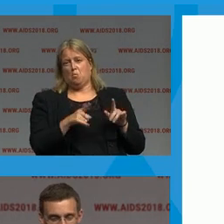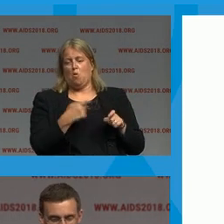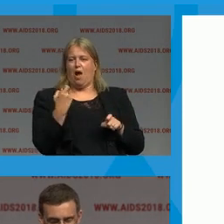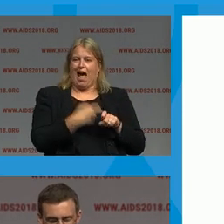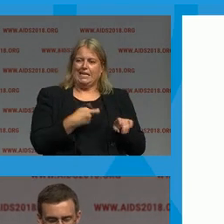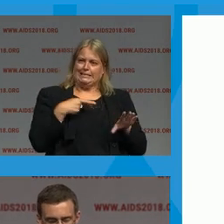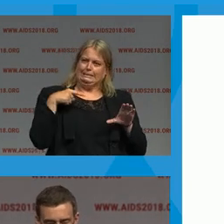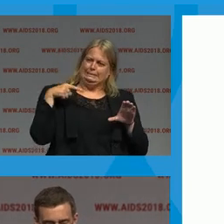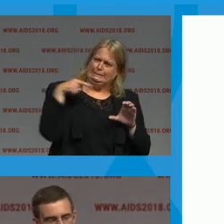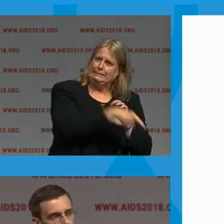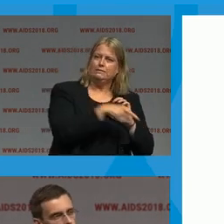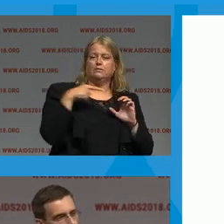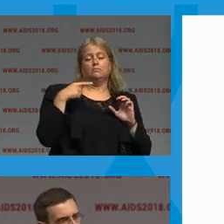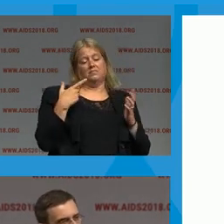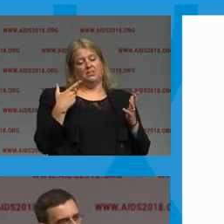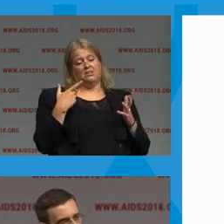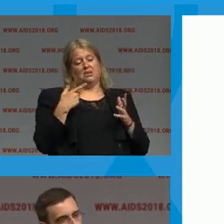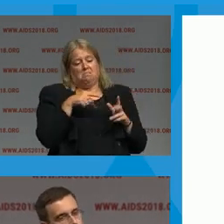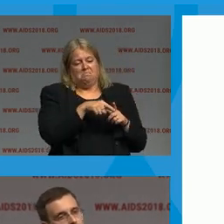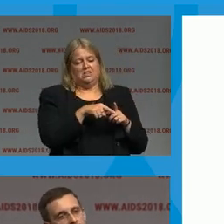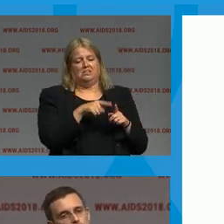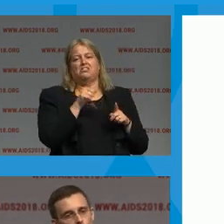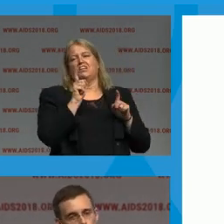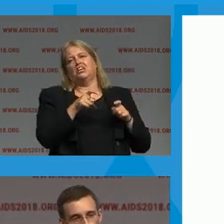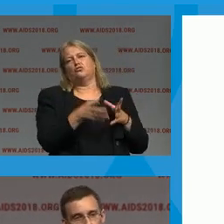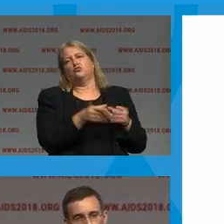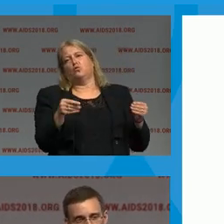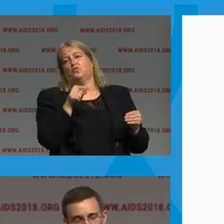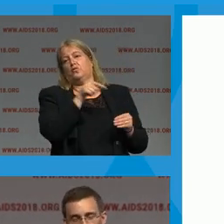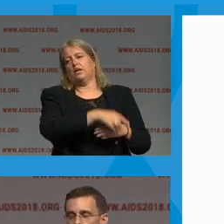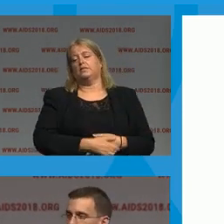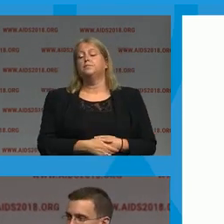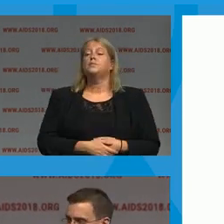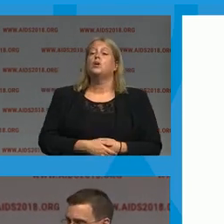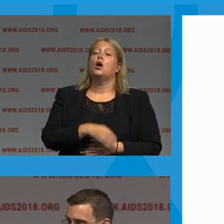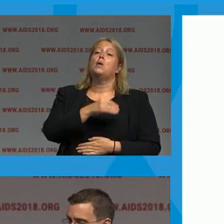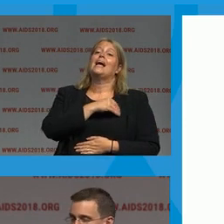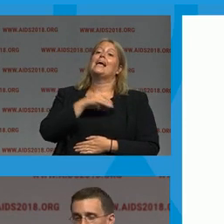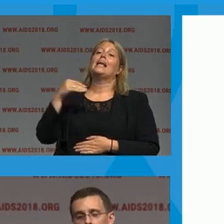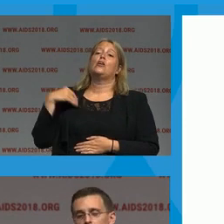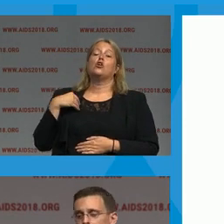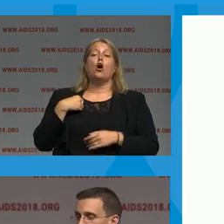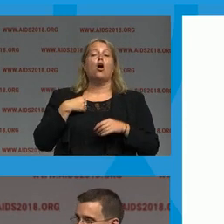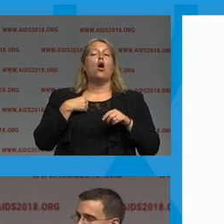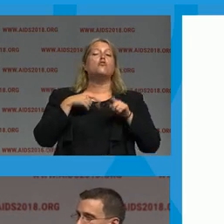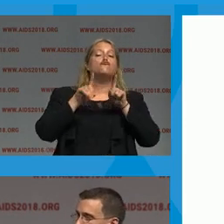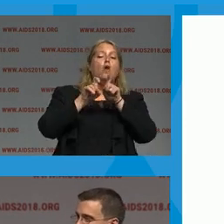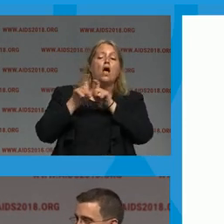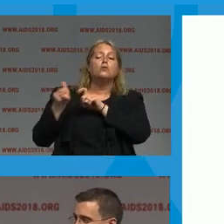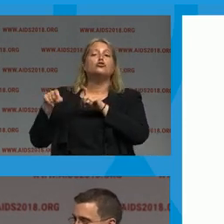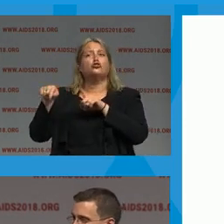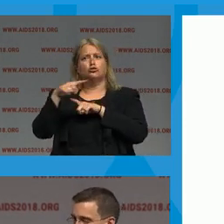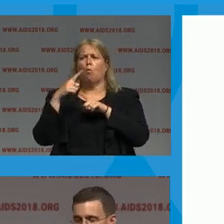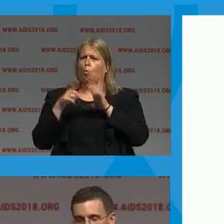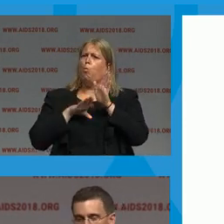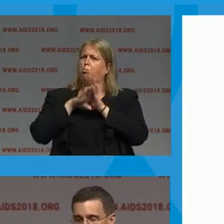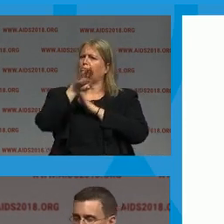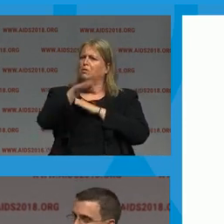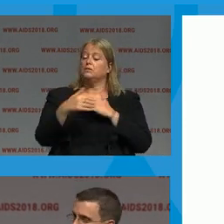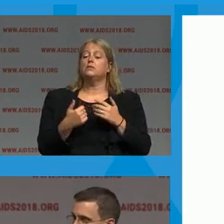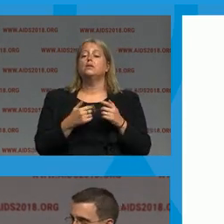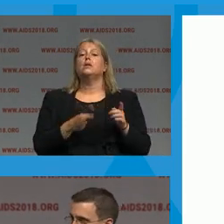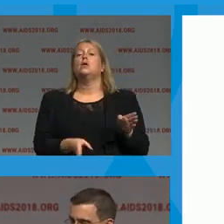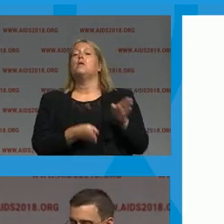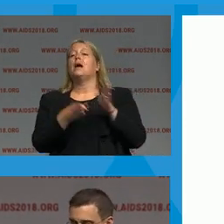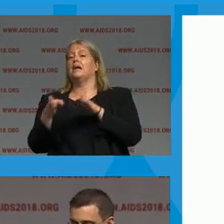that. So there are a lot of efforts being made to improve on the clinical trials of kick and kill. In the meantime, there's some really encouraging results